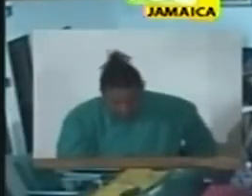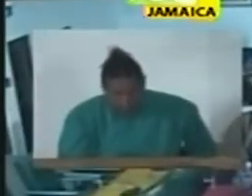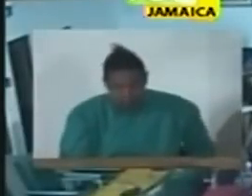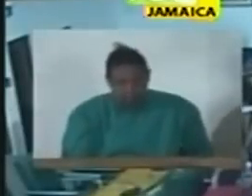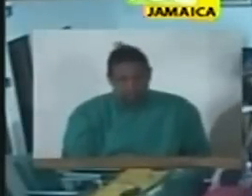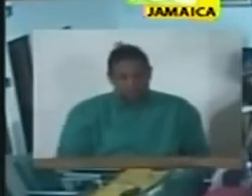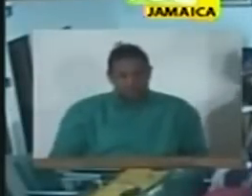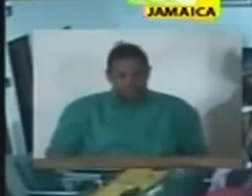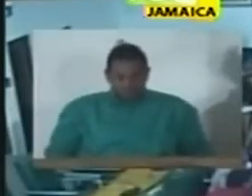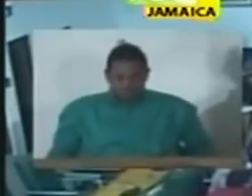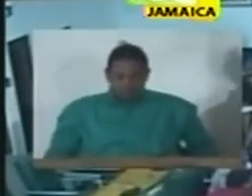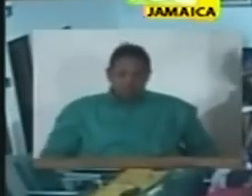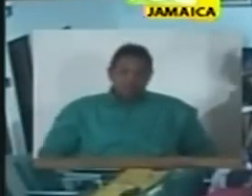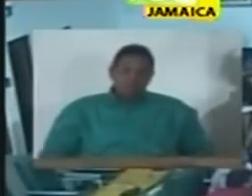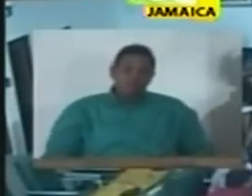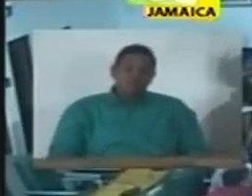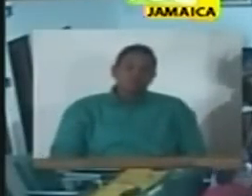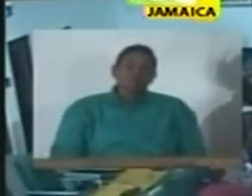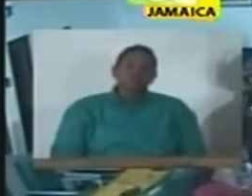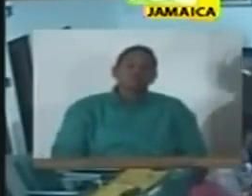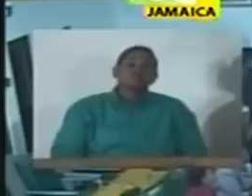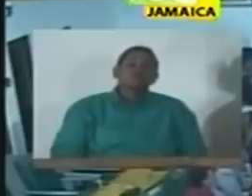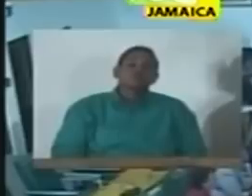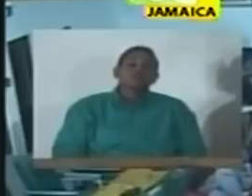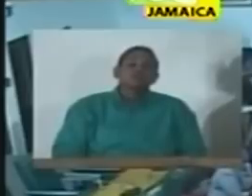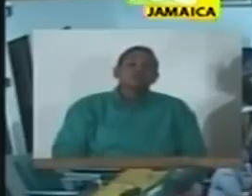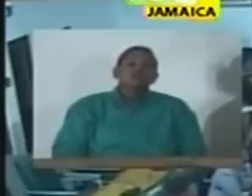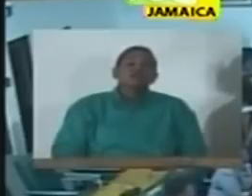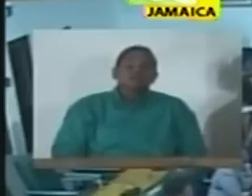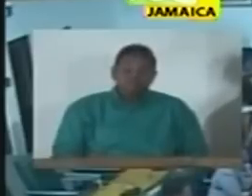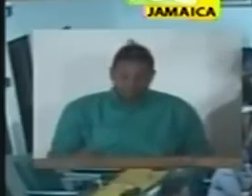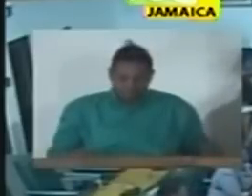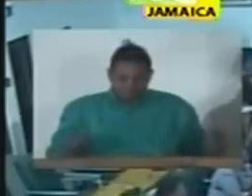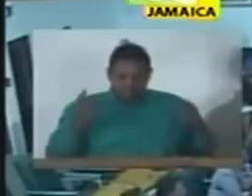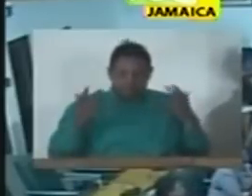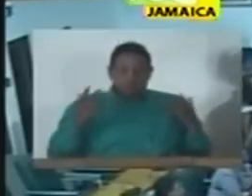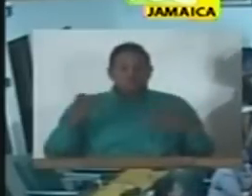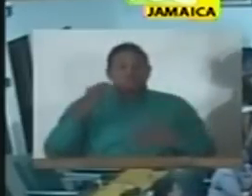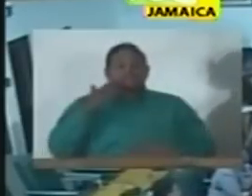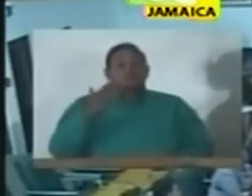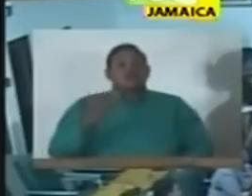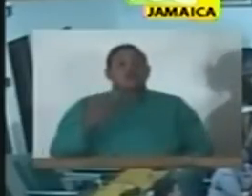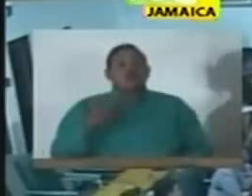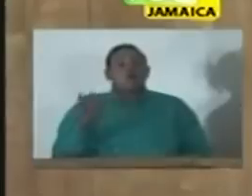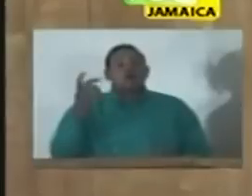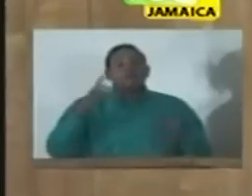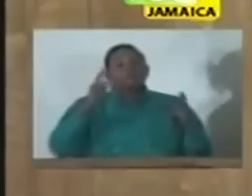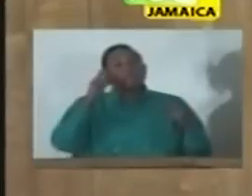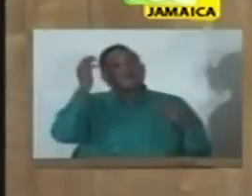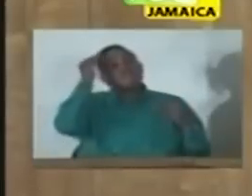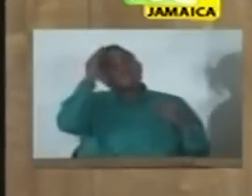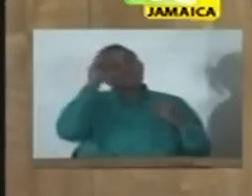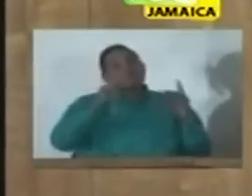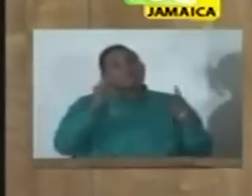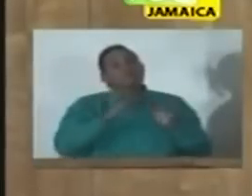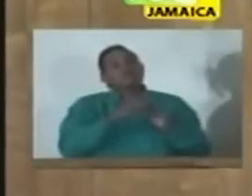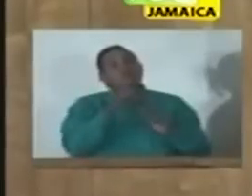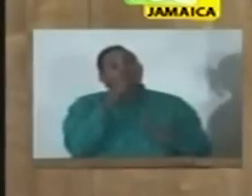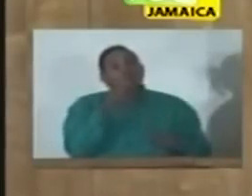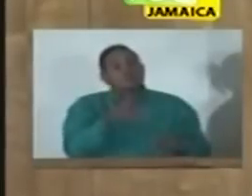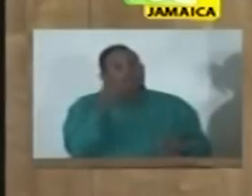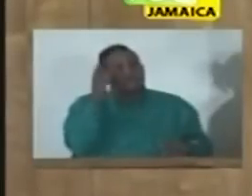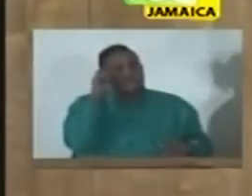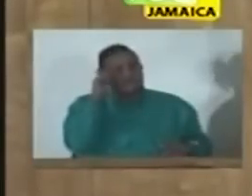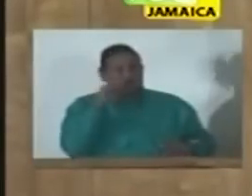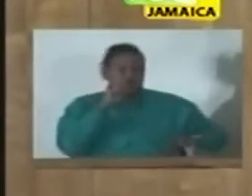you. I want information for the people of Jamaica on whose behalf I'm here. Mr. President, it's clear